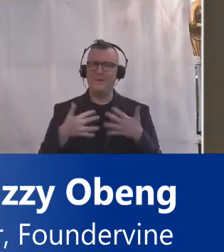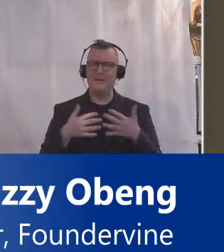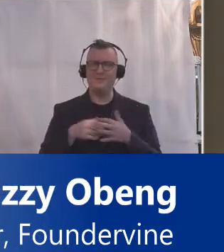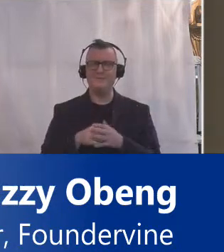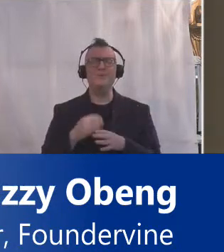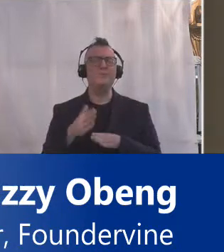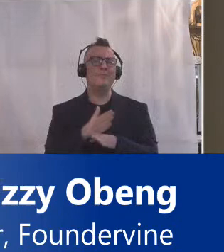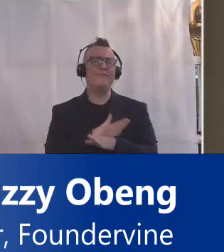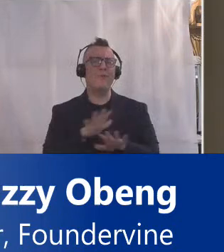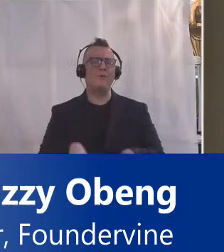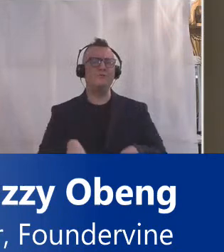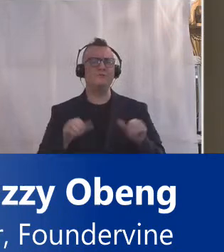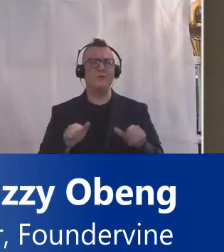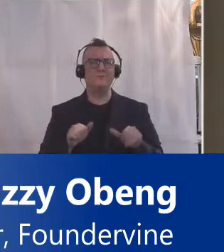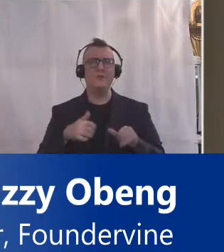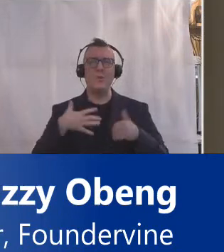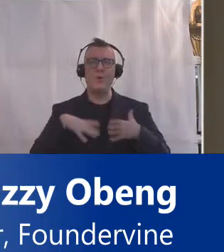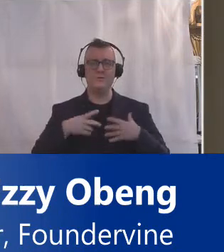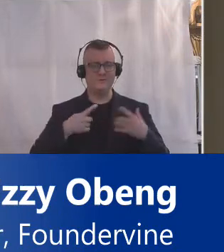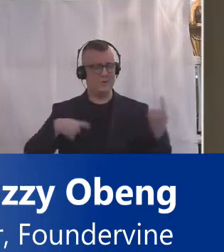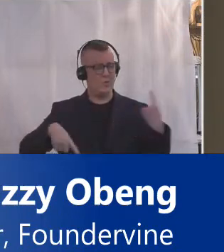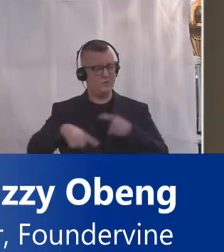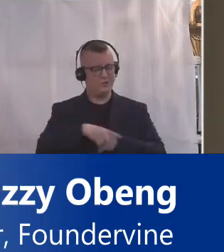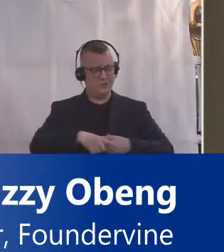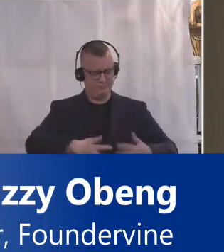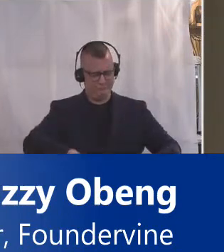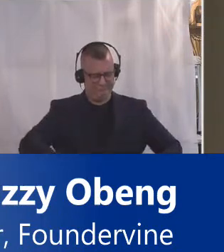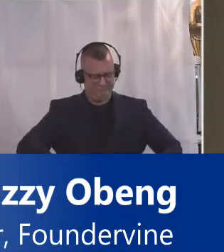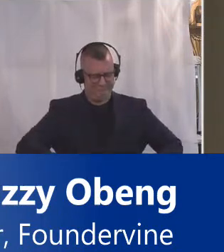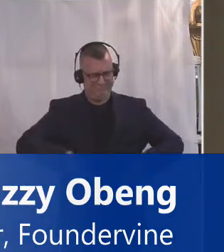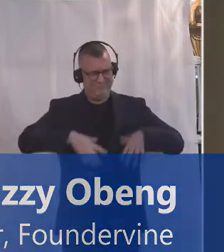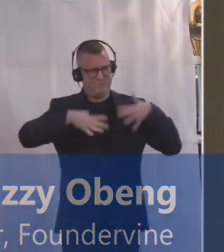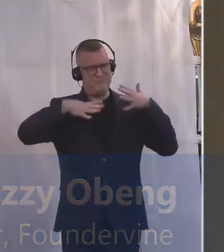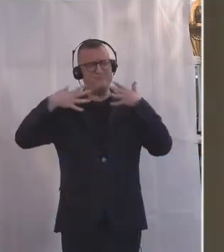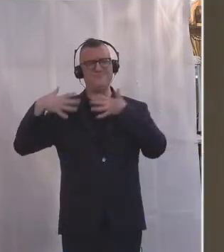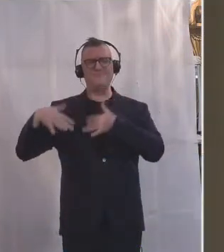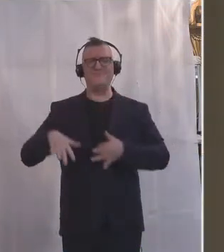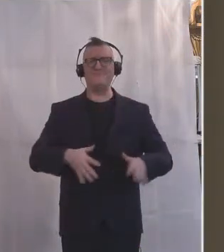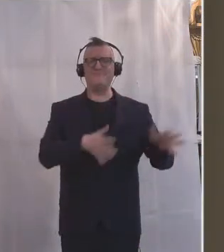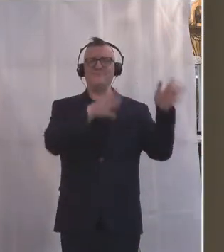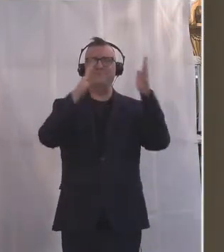say, I'd love us to give ourselves a round of applause for turning up today.